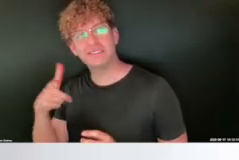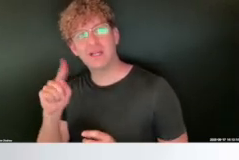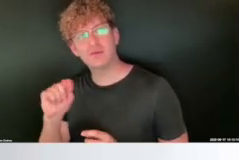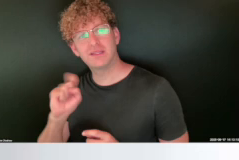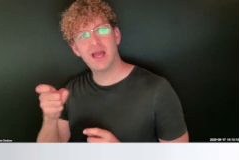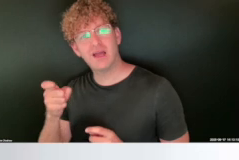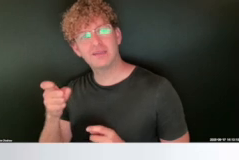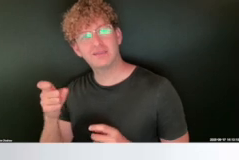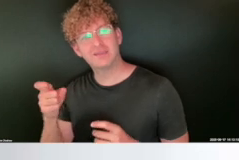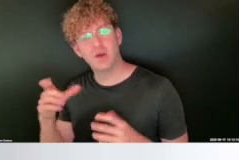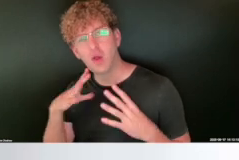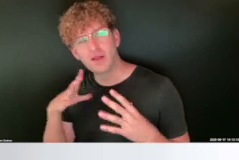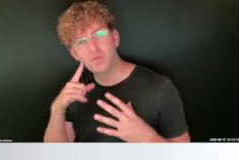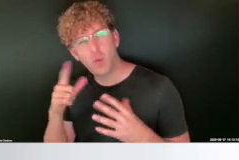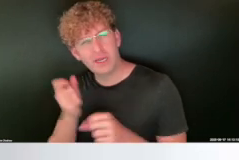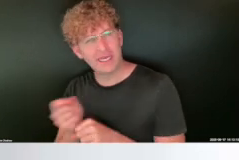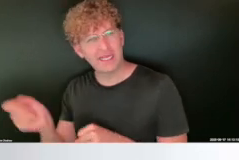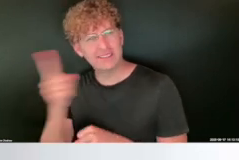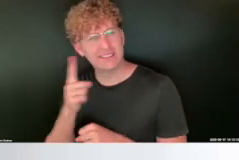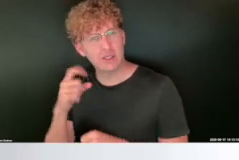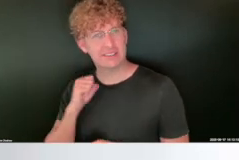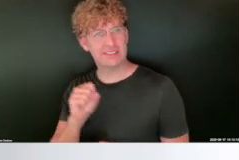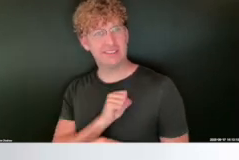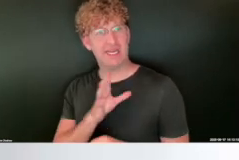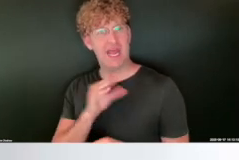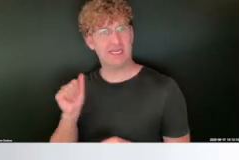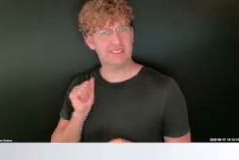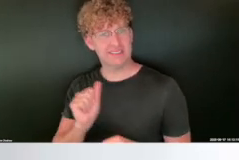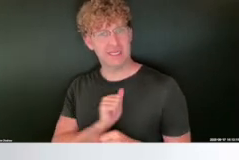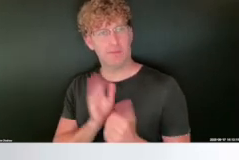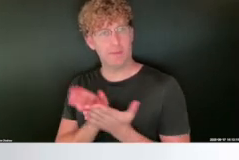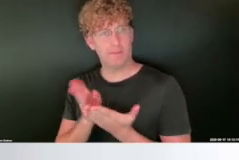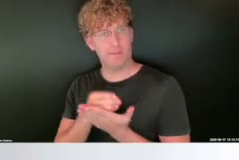budget committees. Are you aware of this request? Are you aware if this request was met or not?